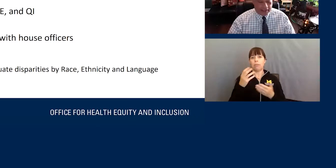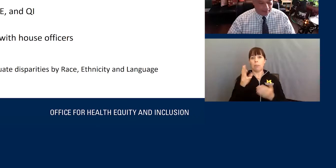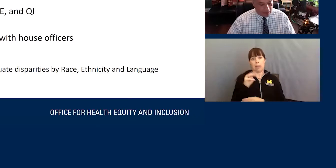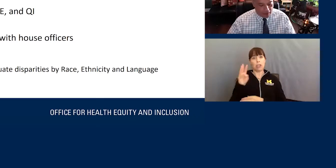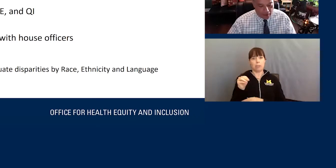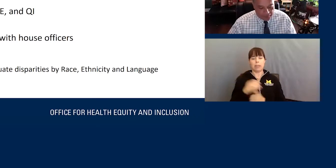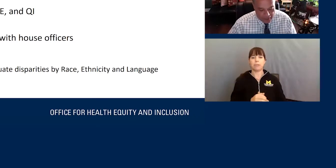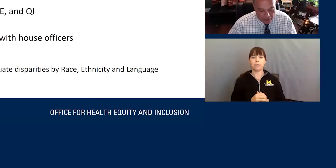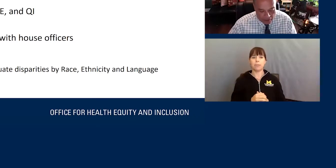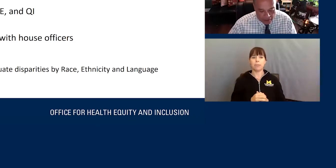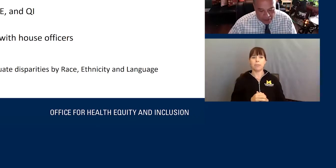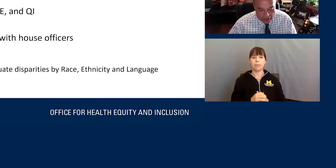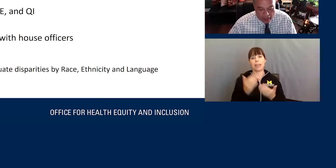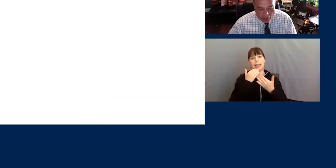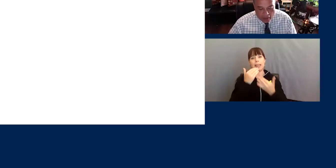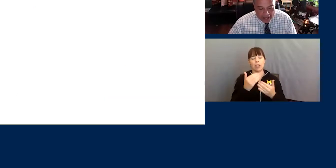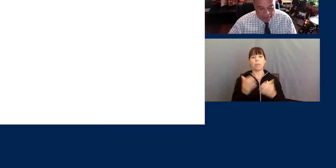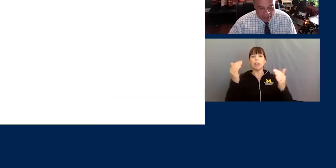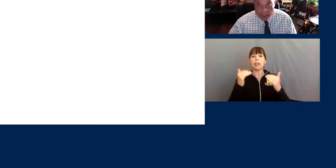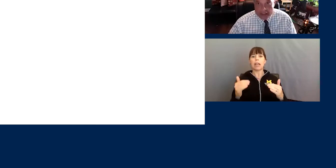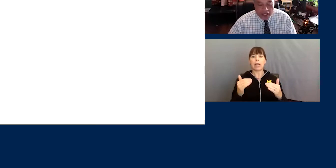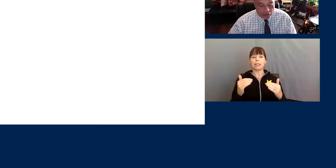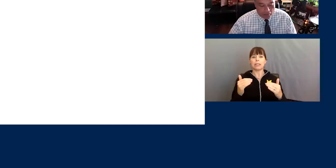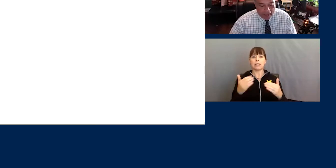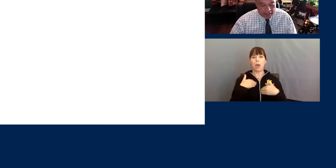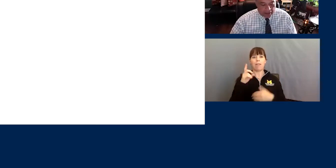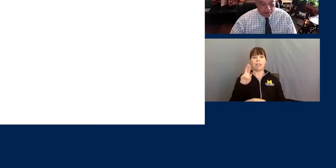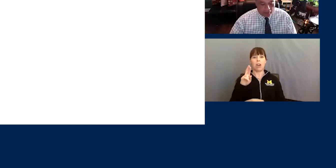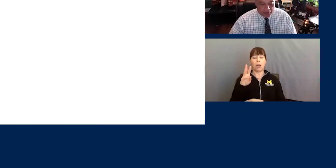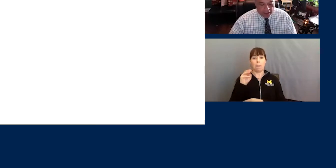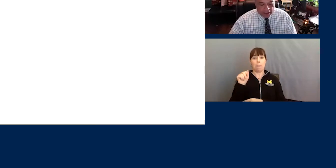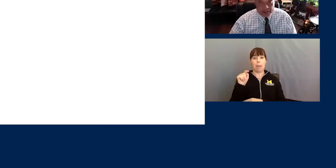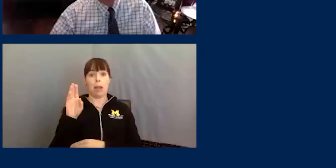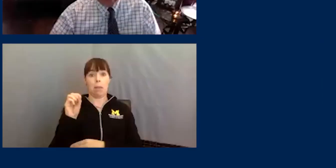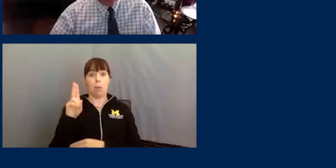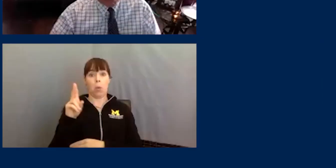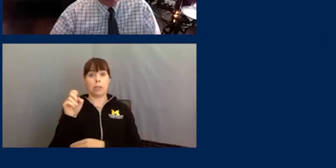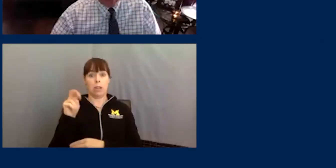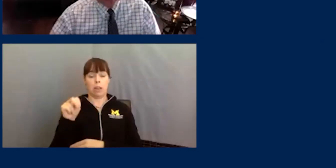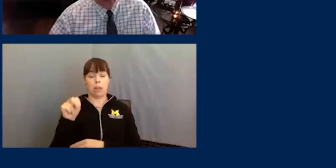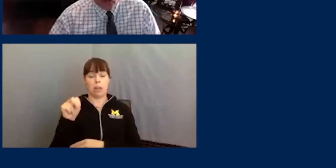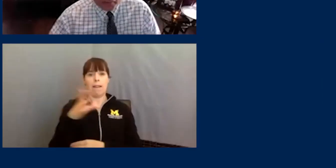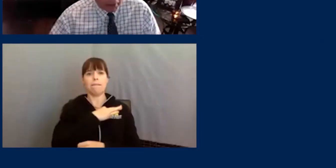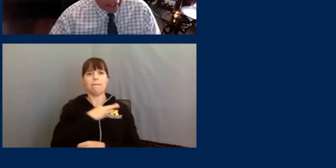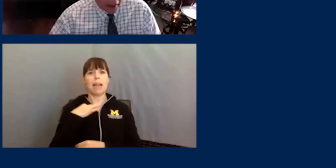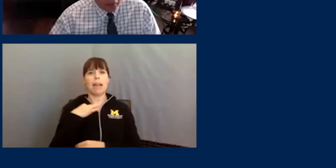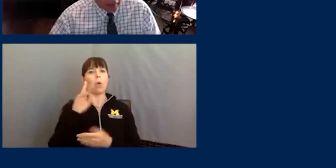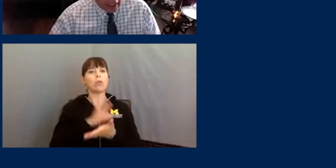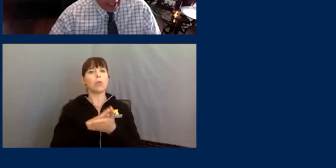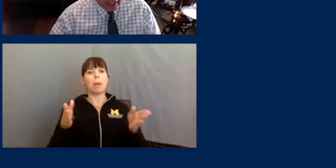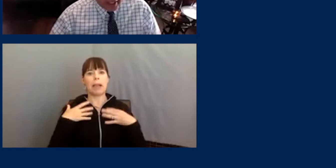ultimately. Thank you. Next, I will have Dr. Matt Bolton. He's a faculty member at the School of Public